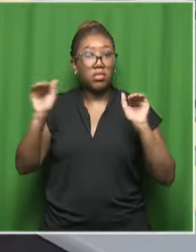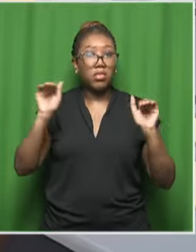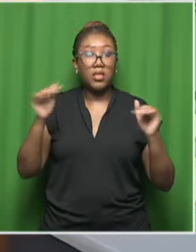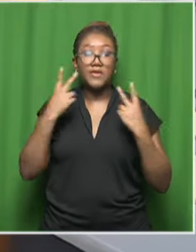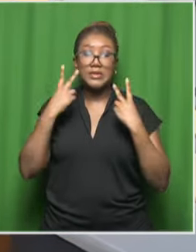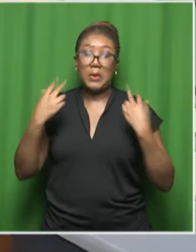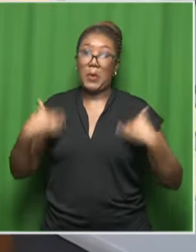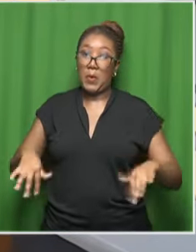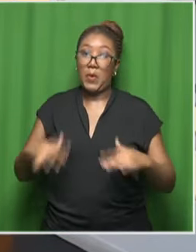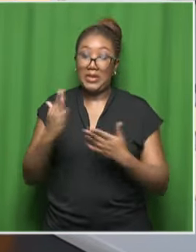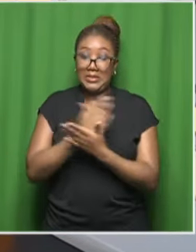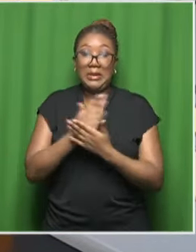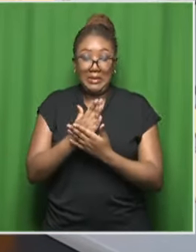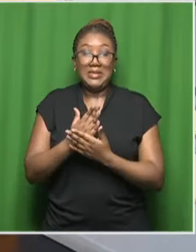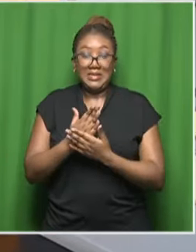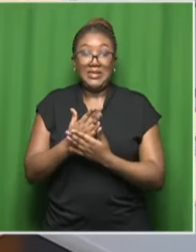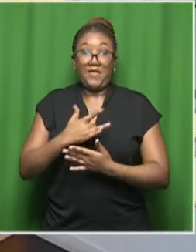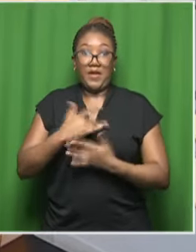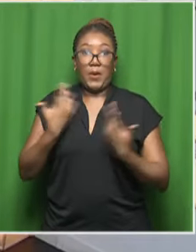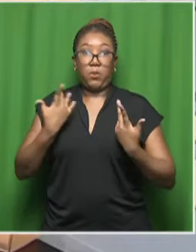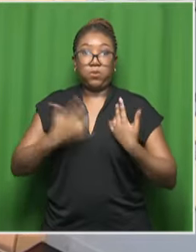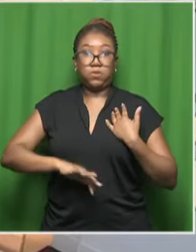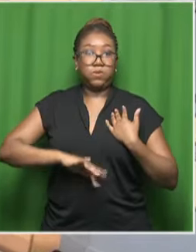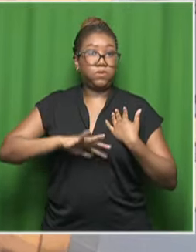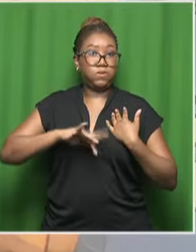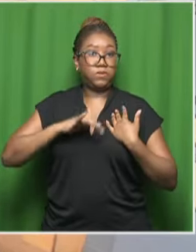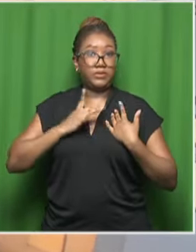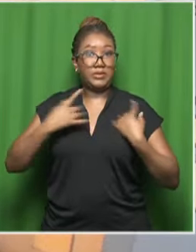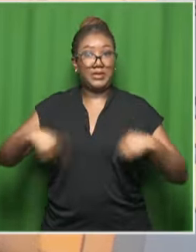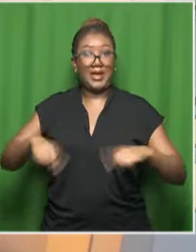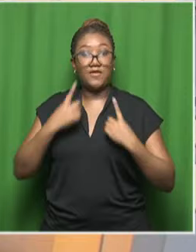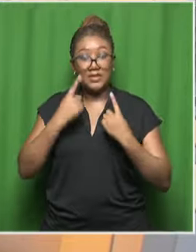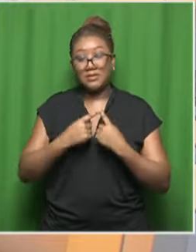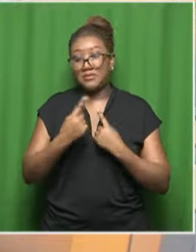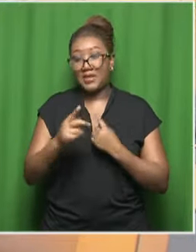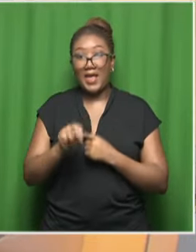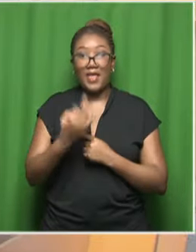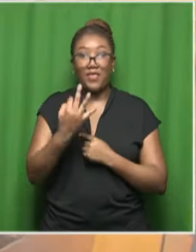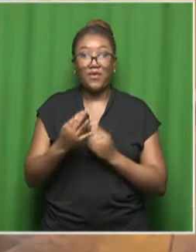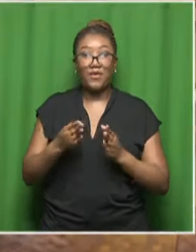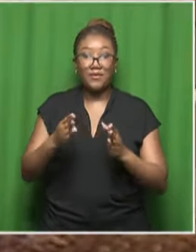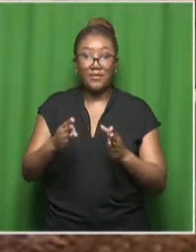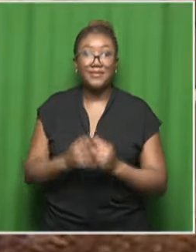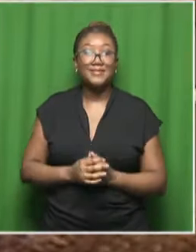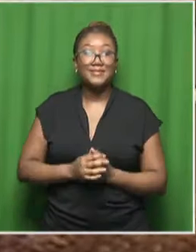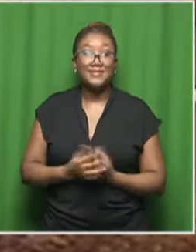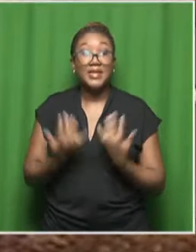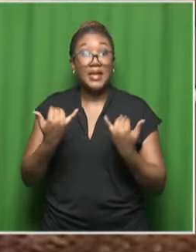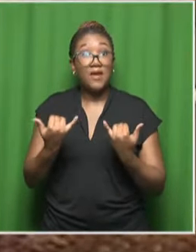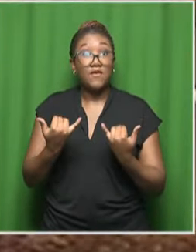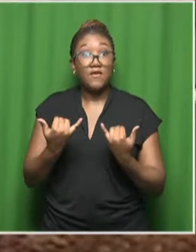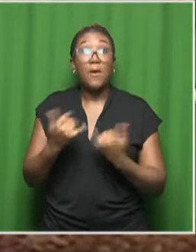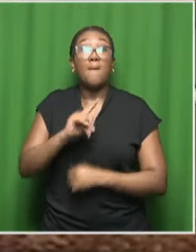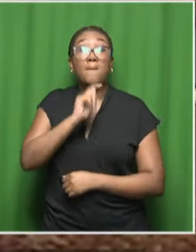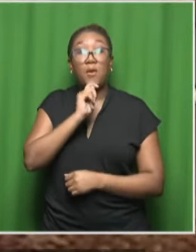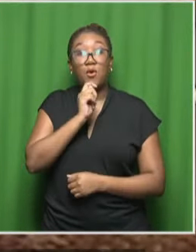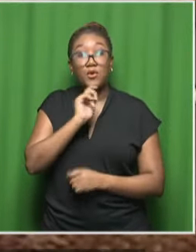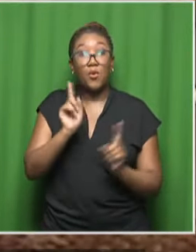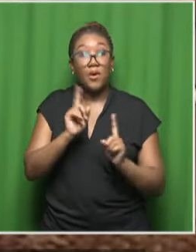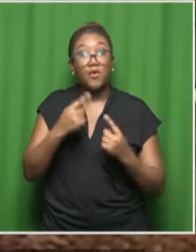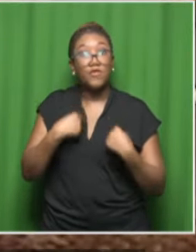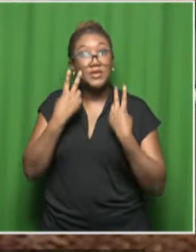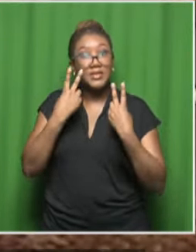situation at one stage, wasn't it, when we talk about what was going on the N3? Yeah, completely desperately. And I thought what we'd do this morning, I mean, we've all